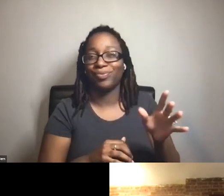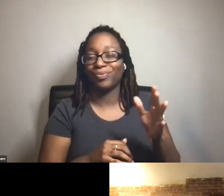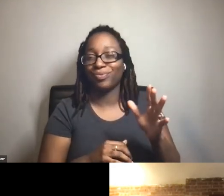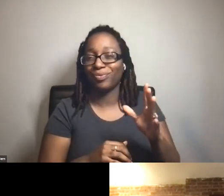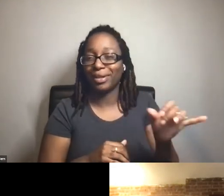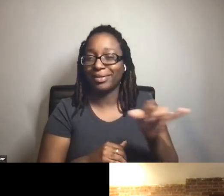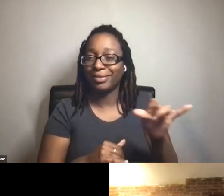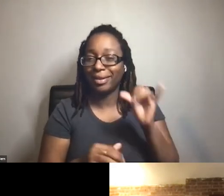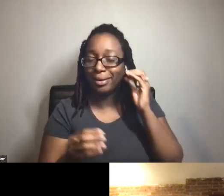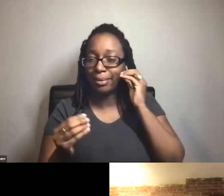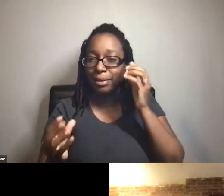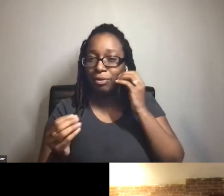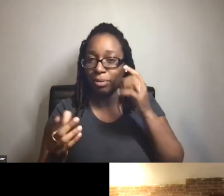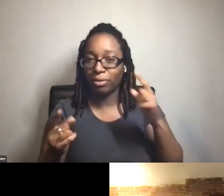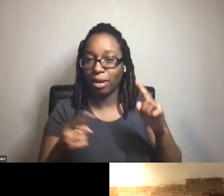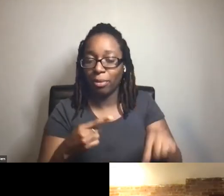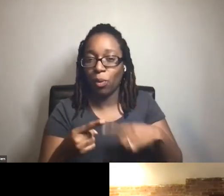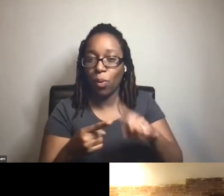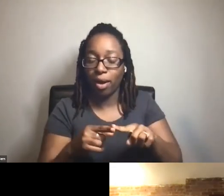the same information that happened when I